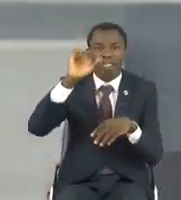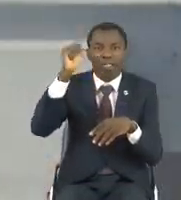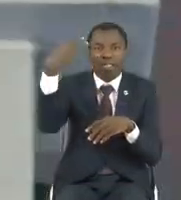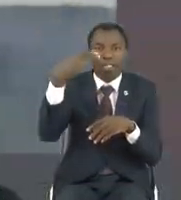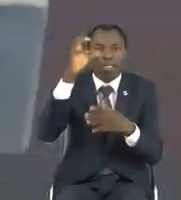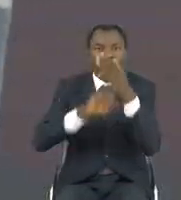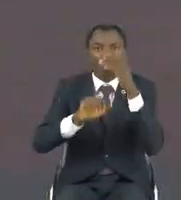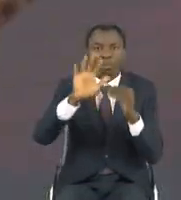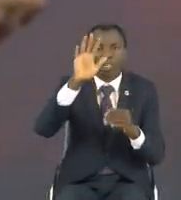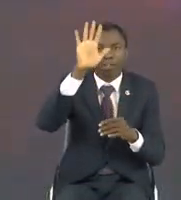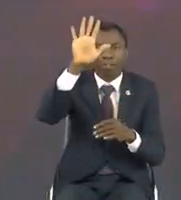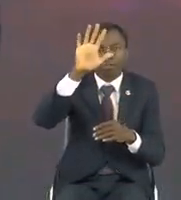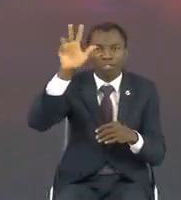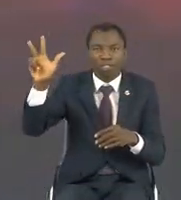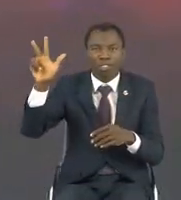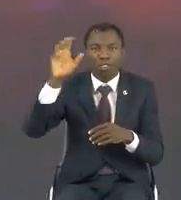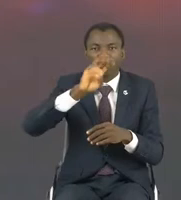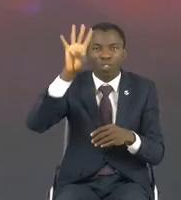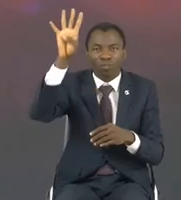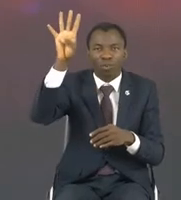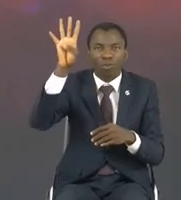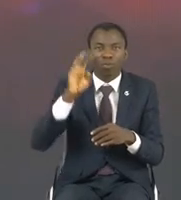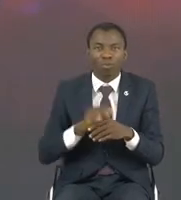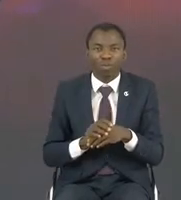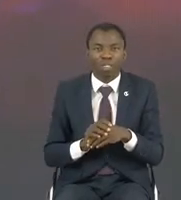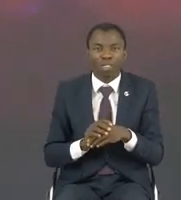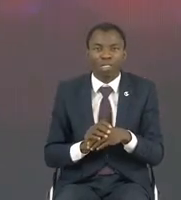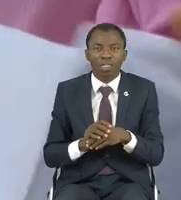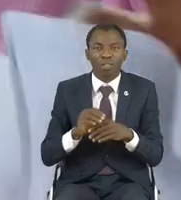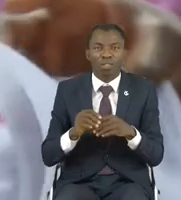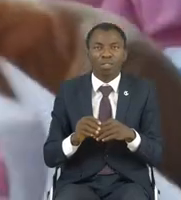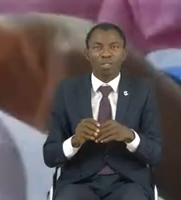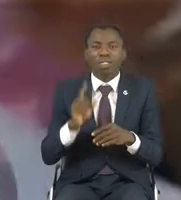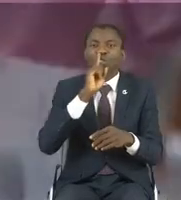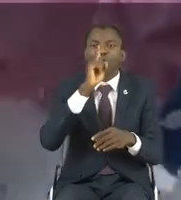53, verse 4. Surely. Somebody help me there, shout the word surely.